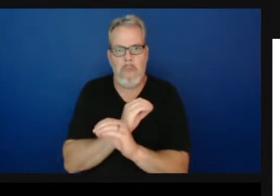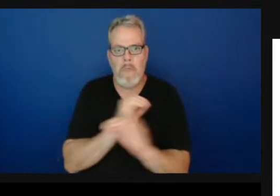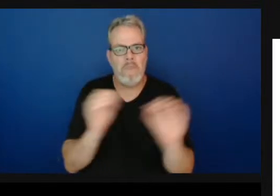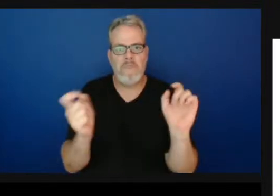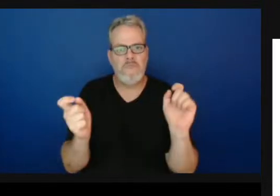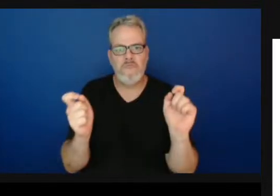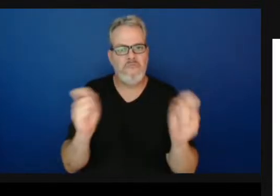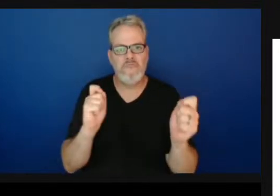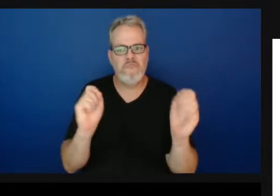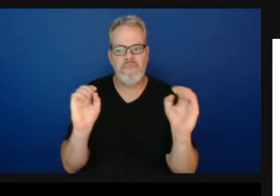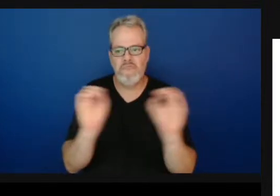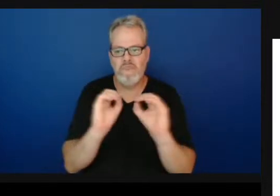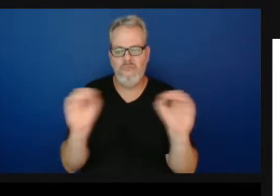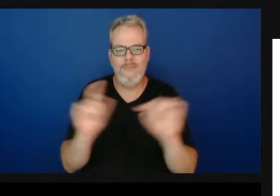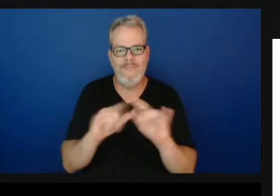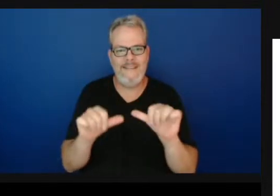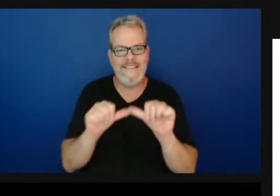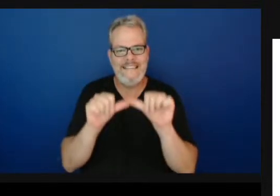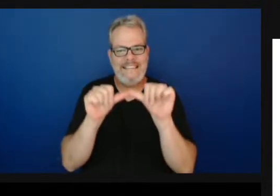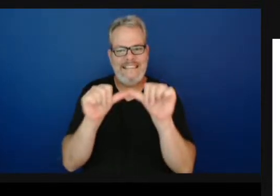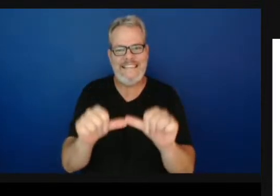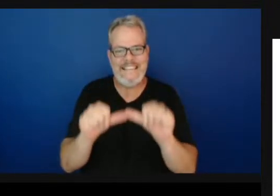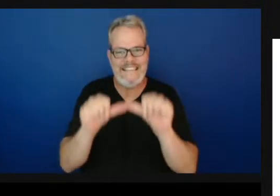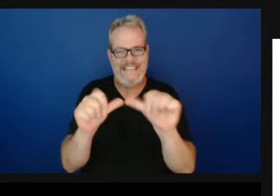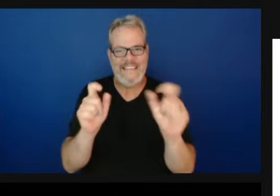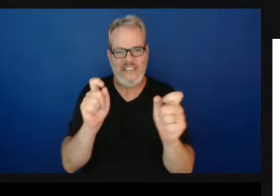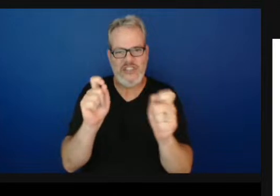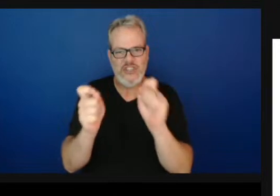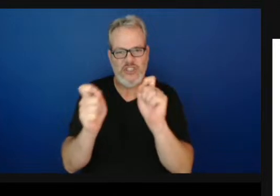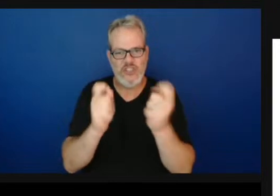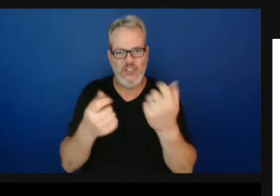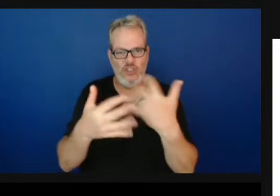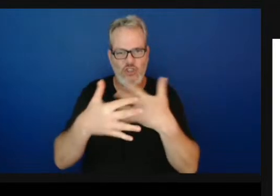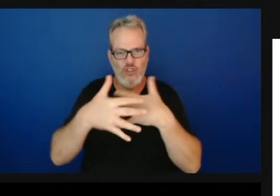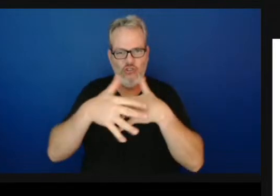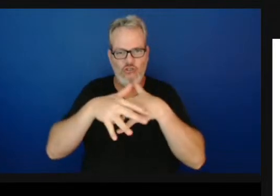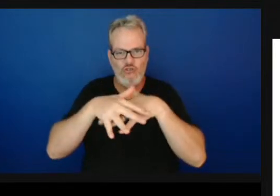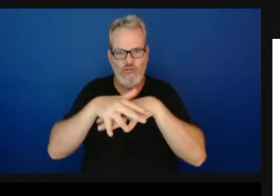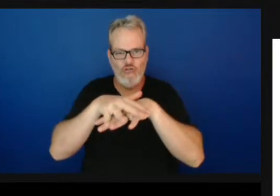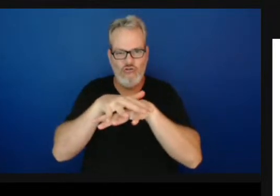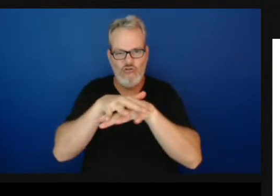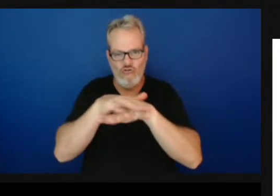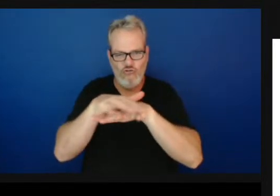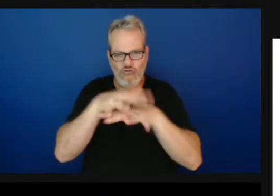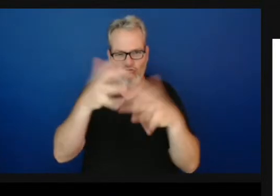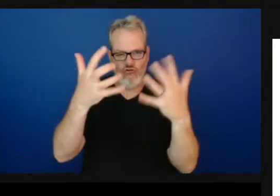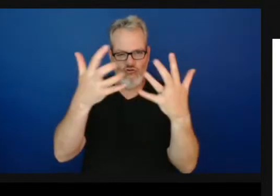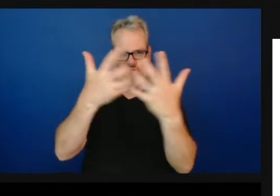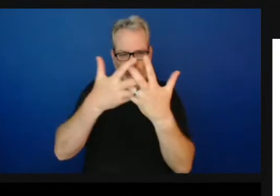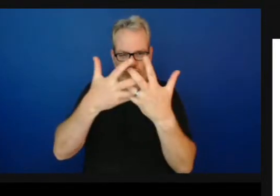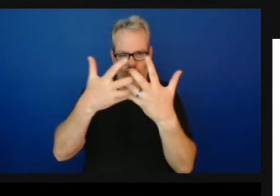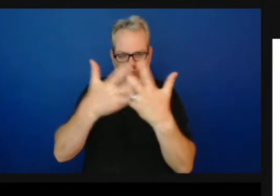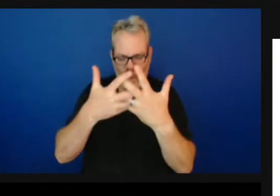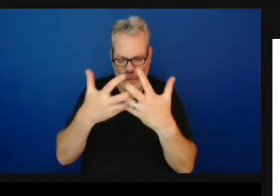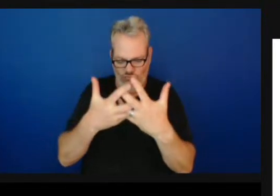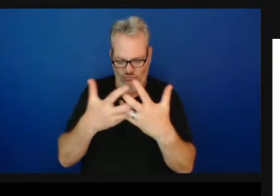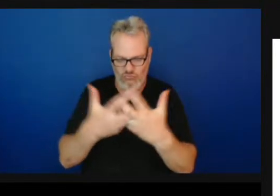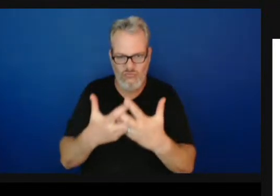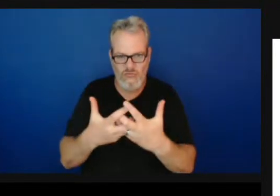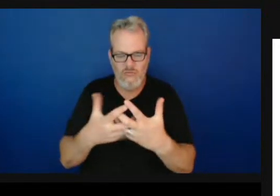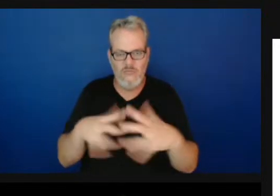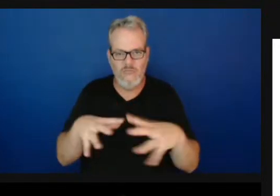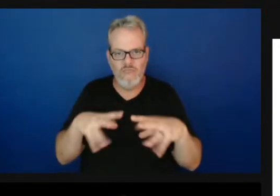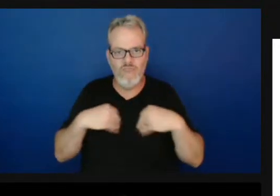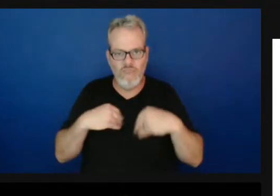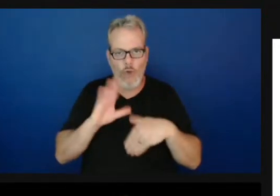volcano has to keep spreading and adjusting, stretching, cracking to accommodate all this magma that's coming in. And it's all going to go